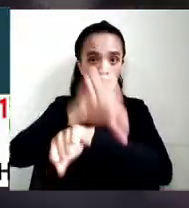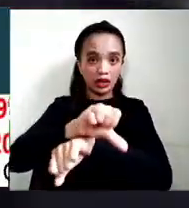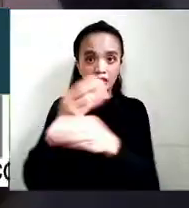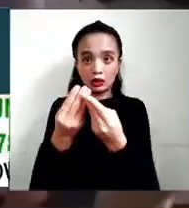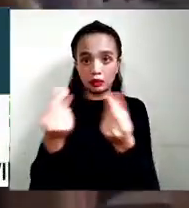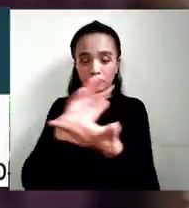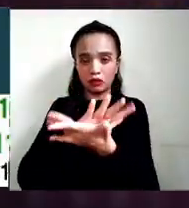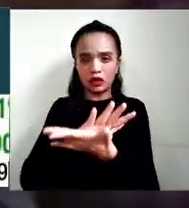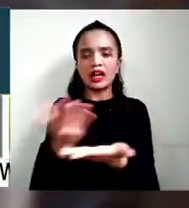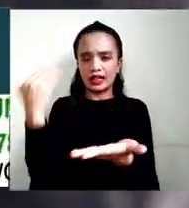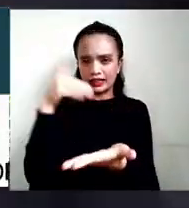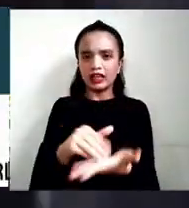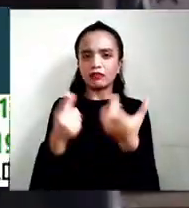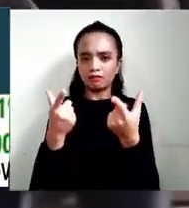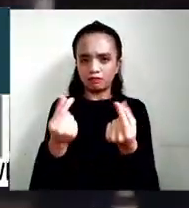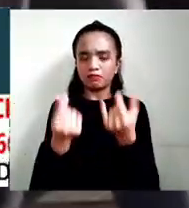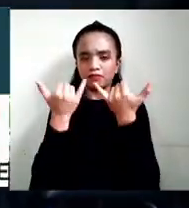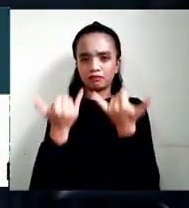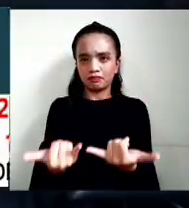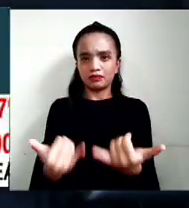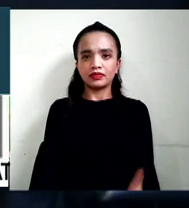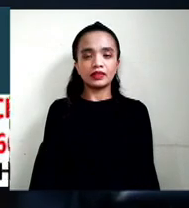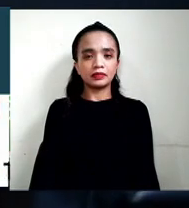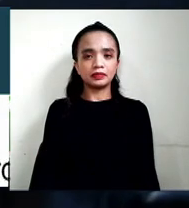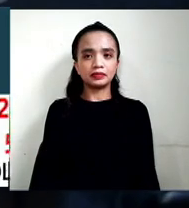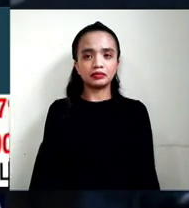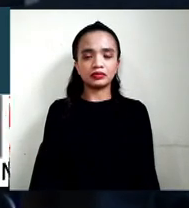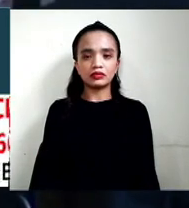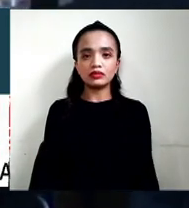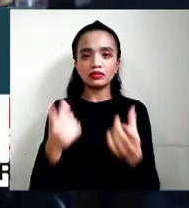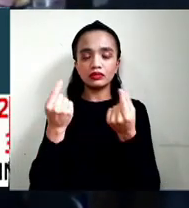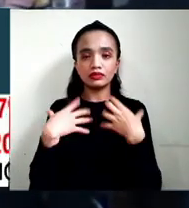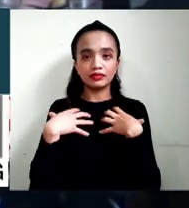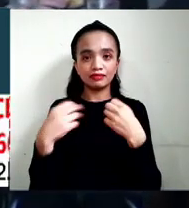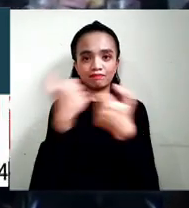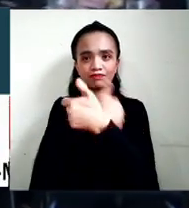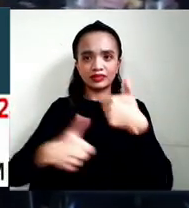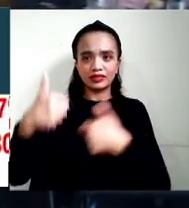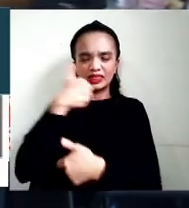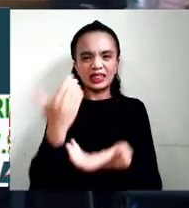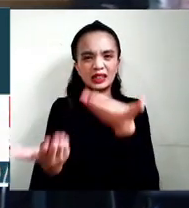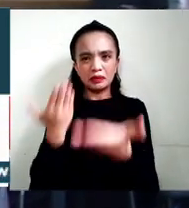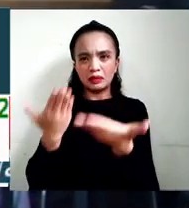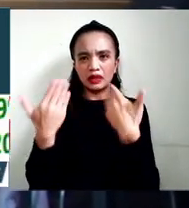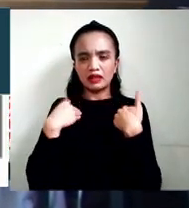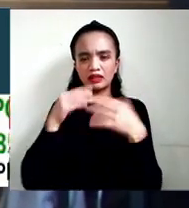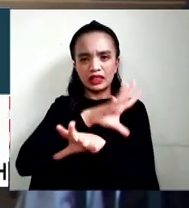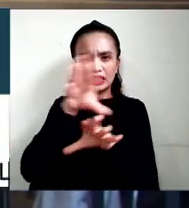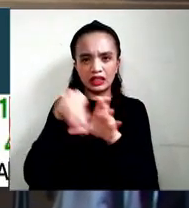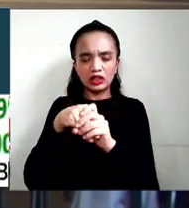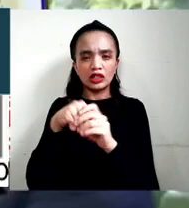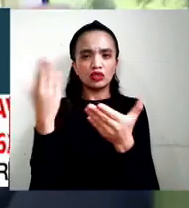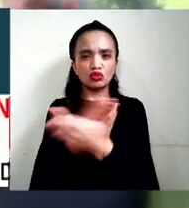were traced back to a couple and their daughter in Auckland. Health authorities are trying to find out whether they involve any of the new highly